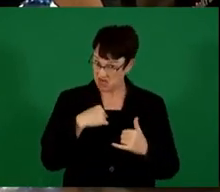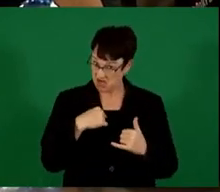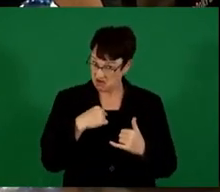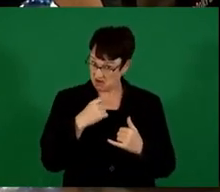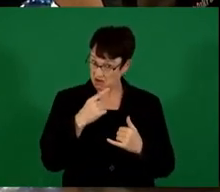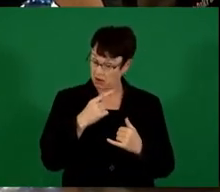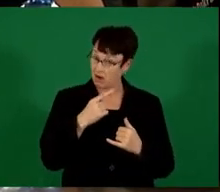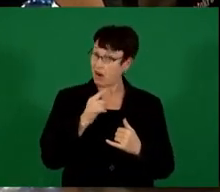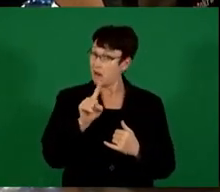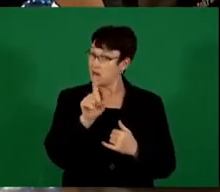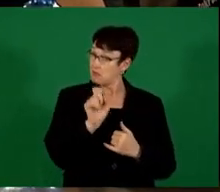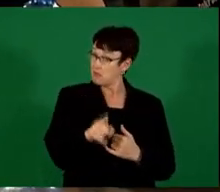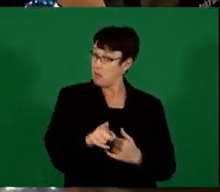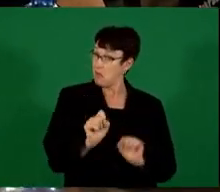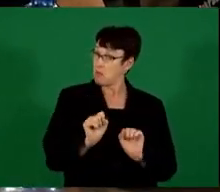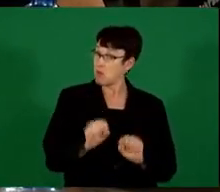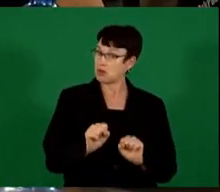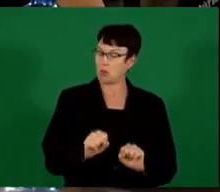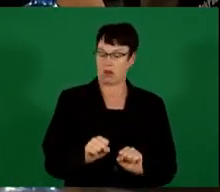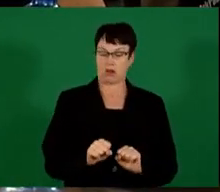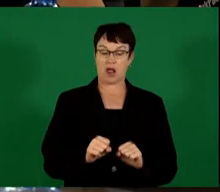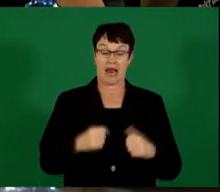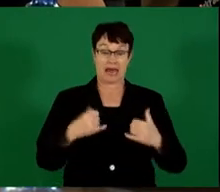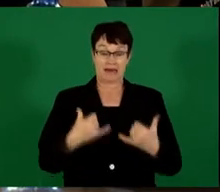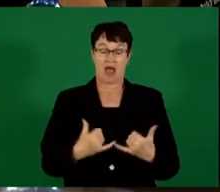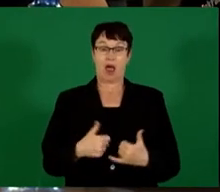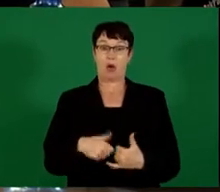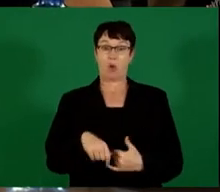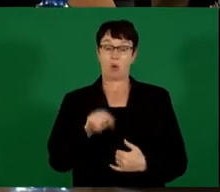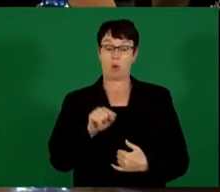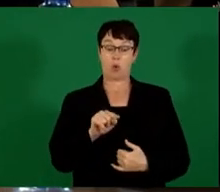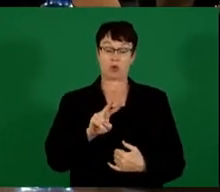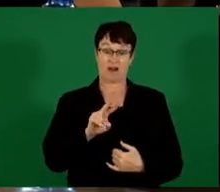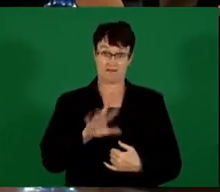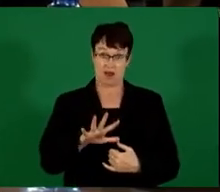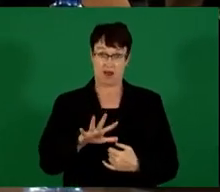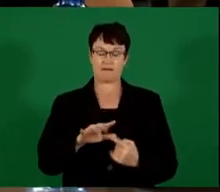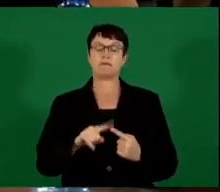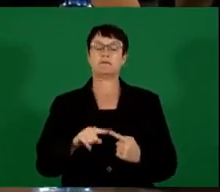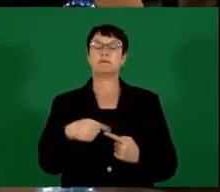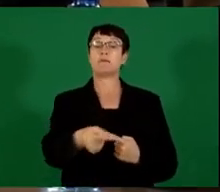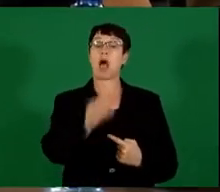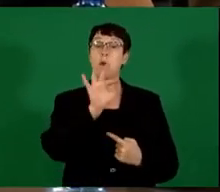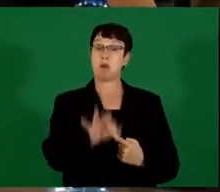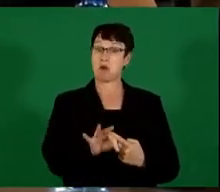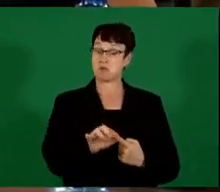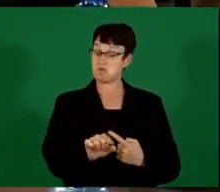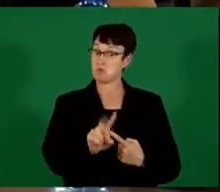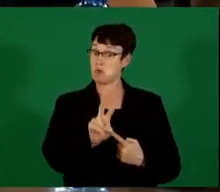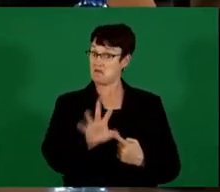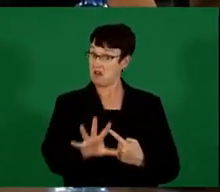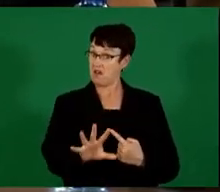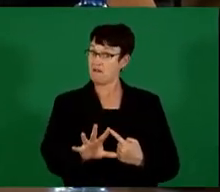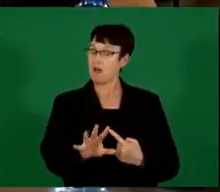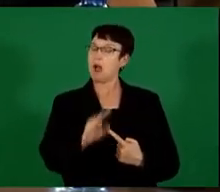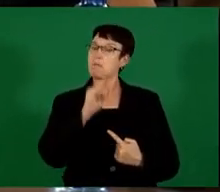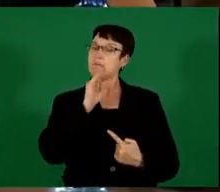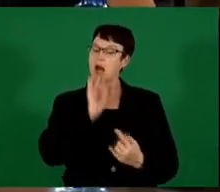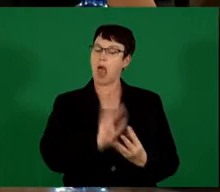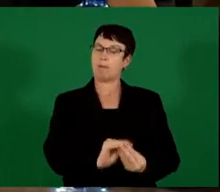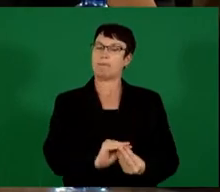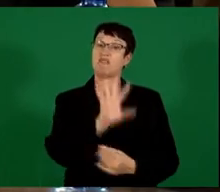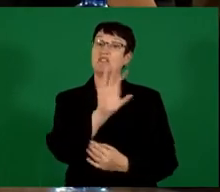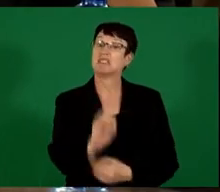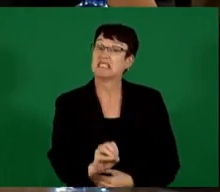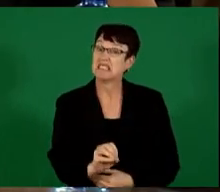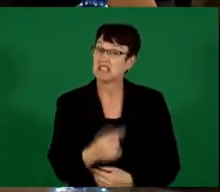meetings would have a greater influence on price setters? Did you discuss March in any way? What should price setters expect for